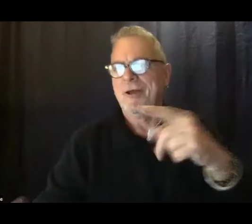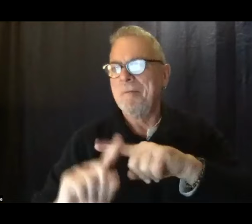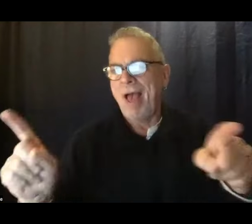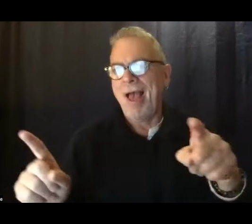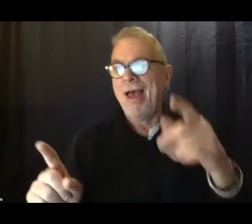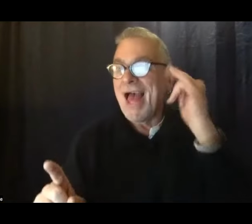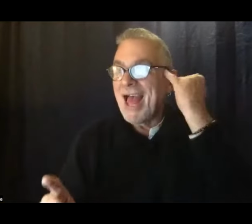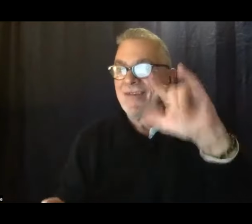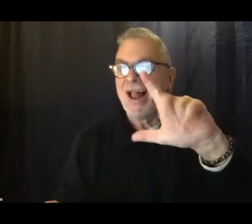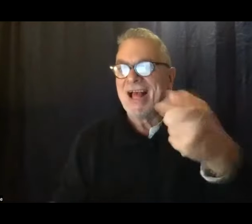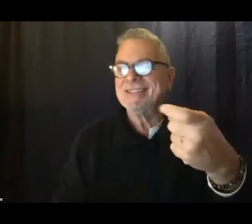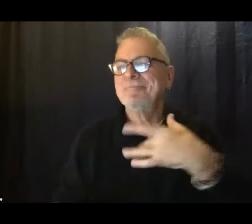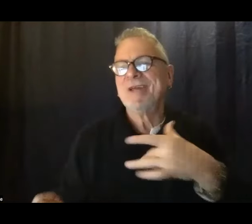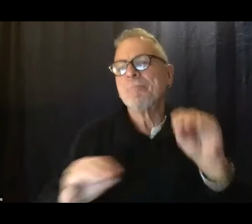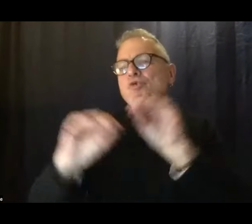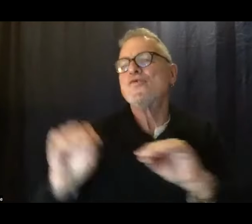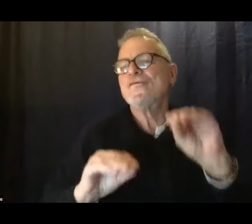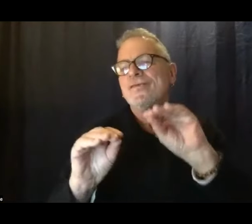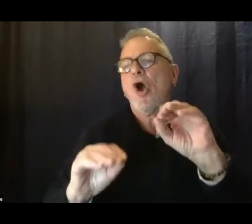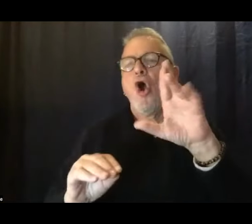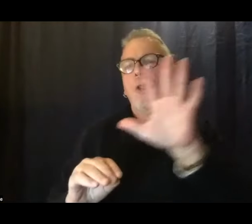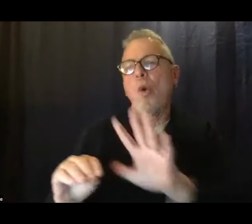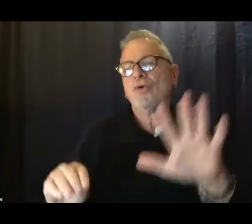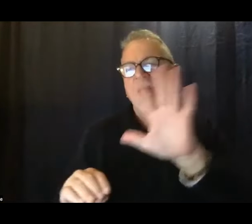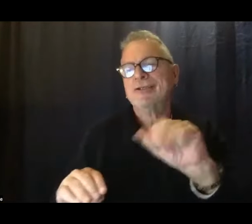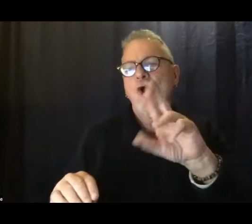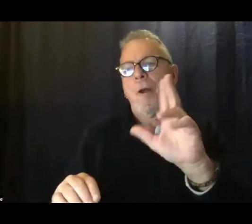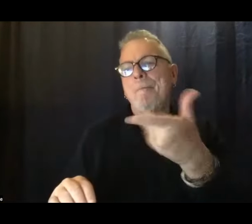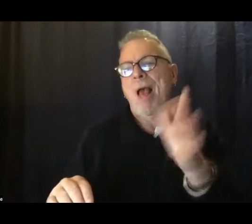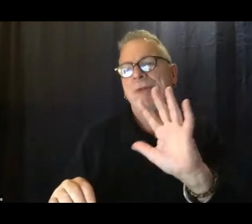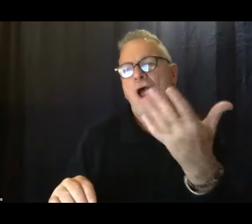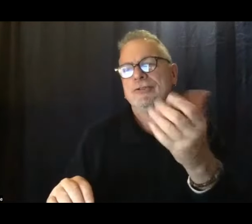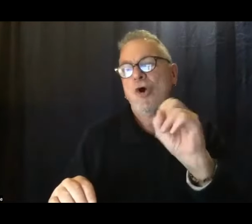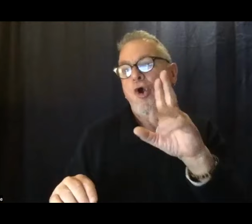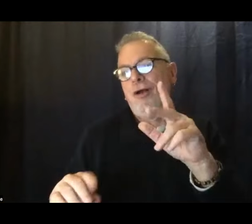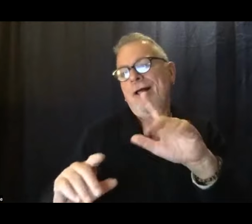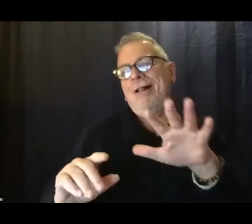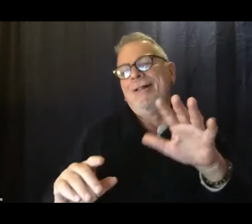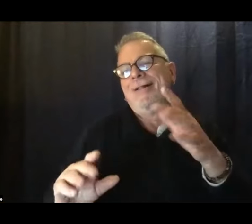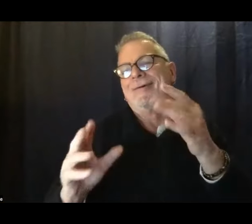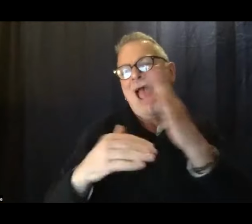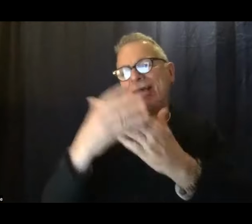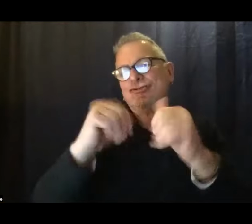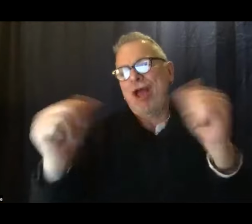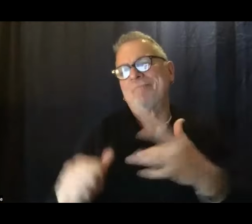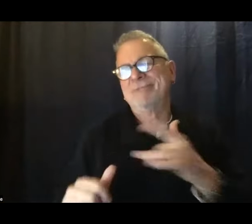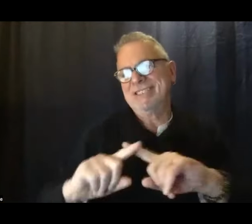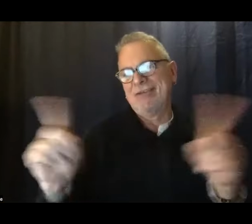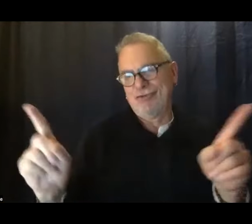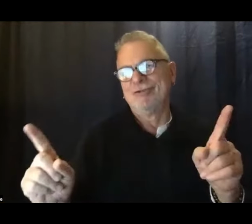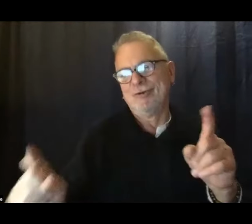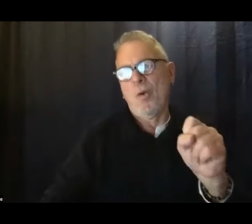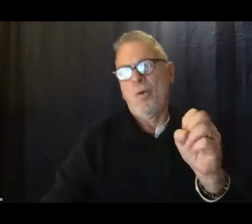lexicalized sign. Now, I know the rule for an H is that it is one of those inside signs, but again, the palm